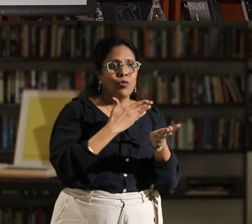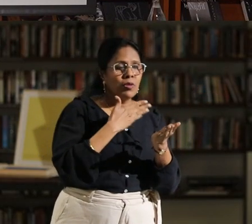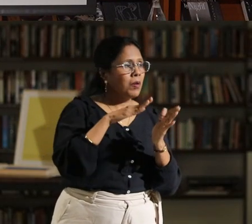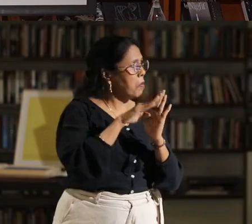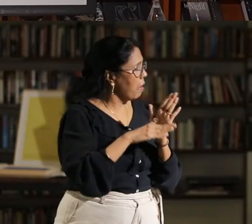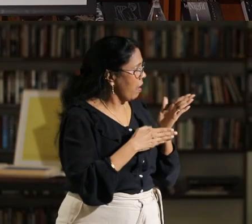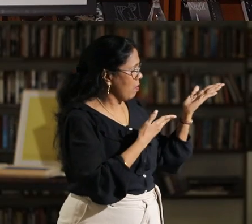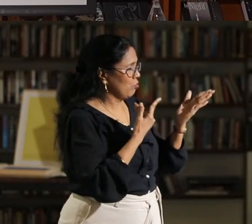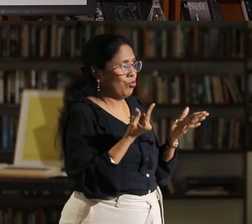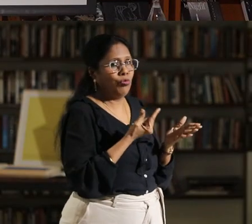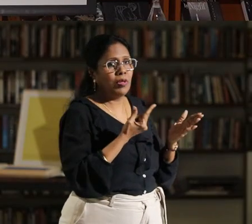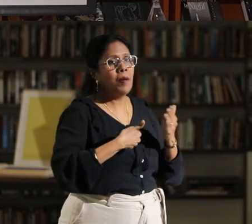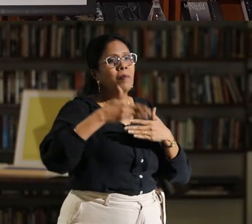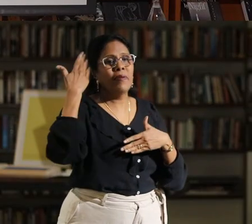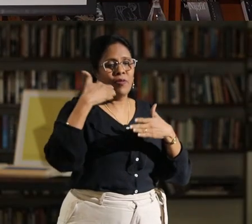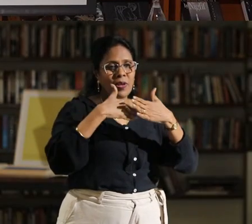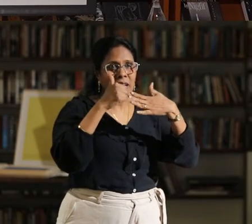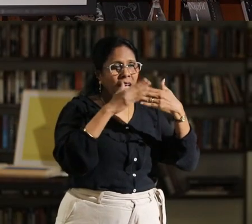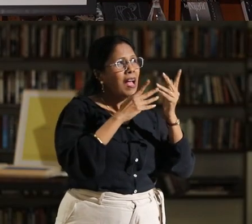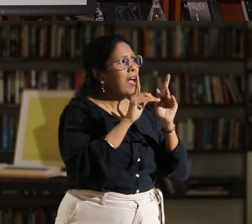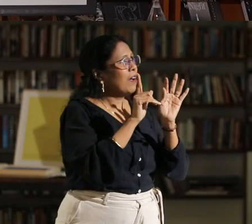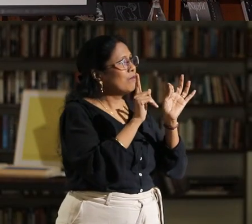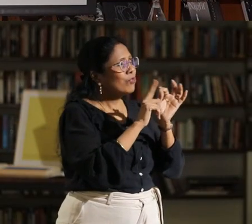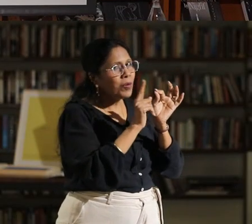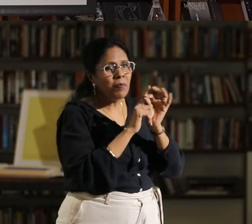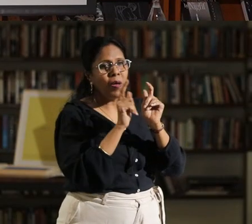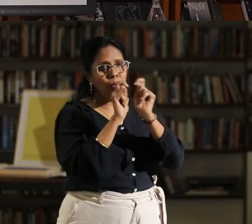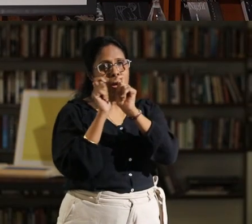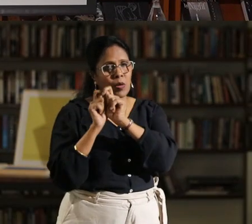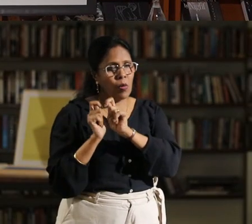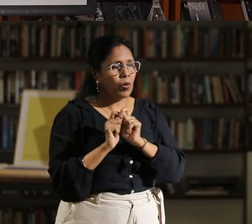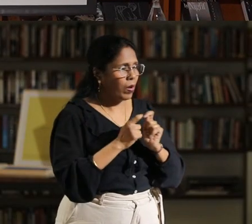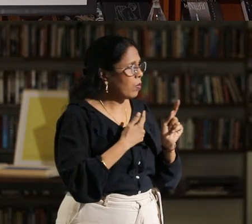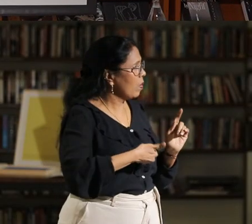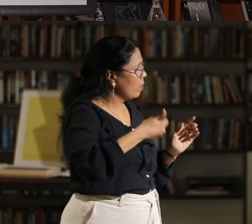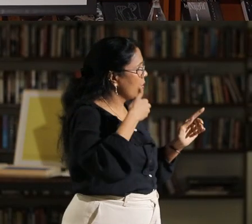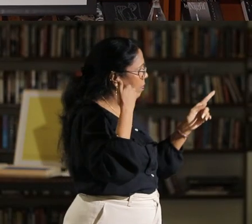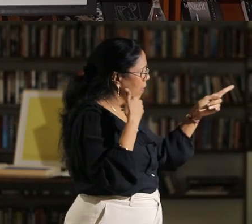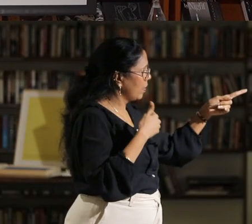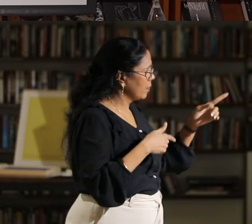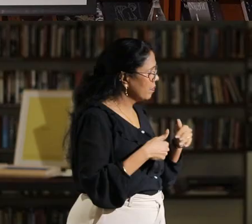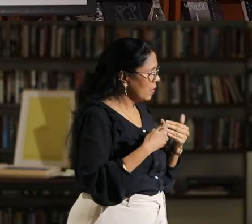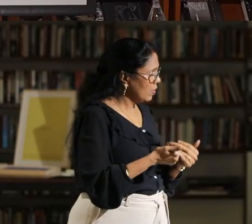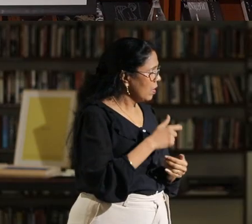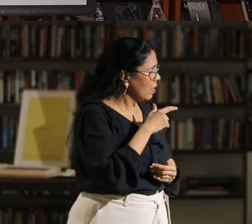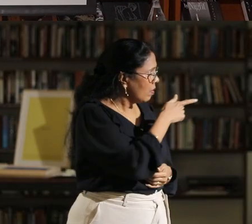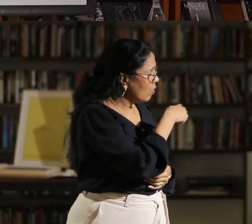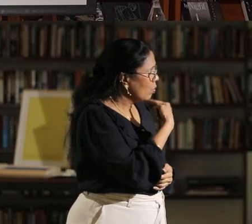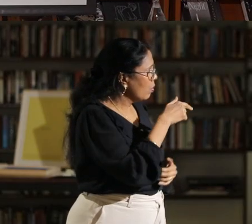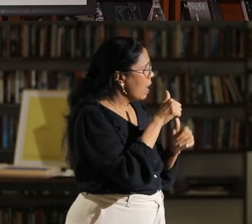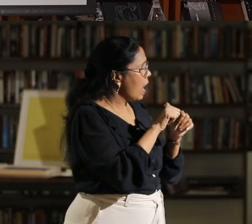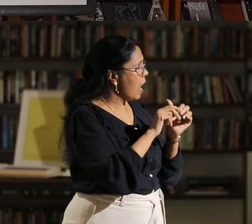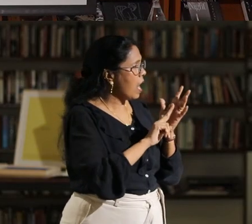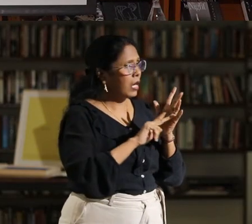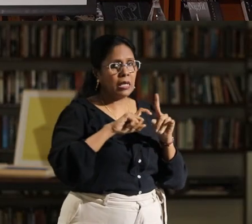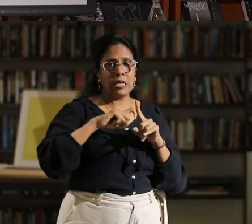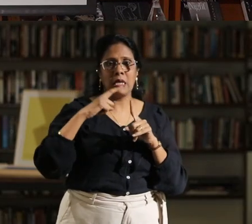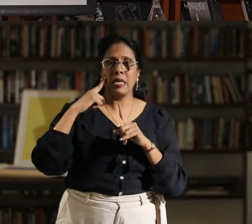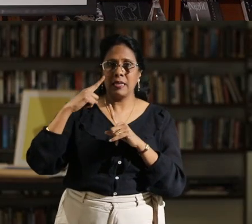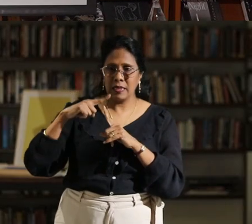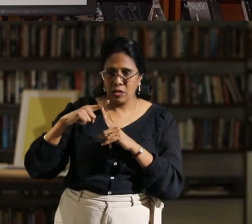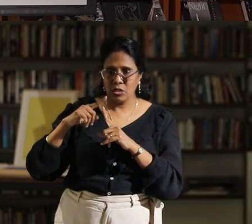under renovation. So Ankit Chadda, who's no more with us, a Dastan Go from Delhi, he and Supriya